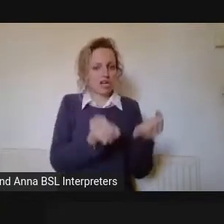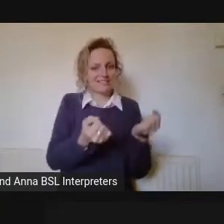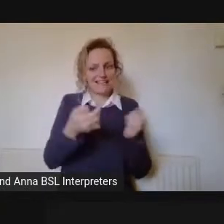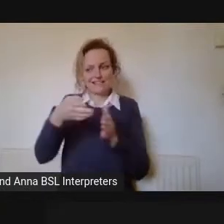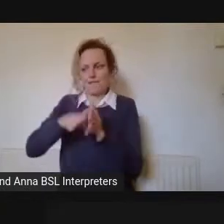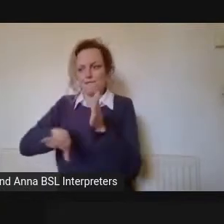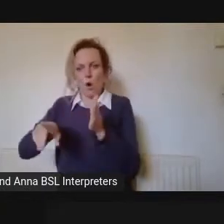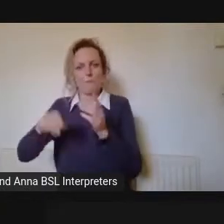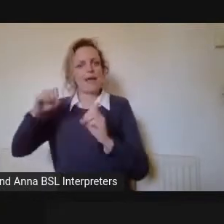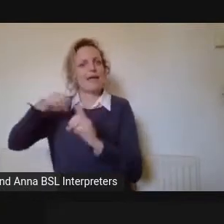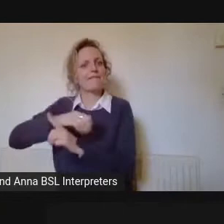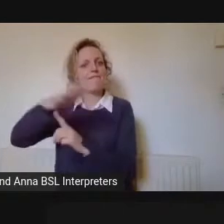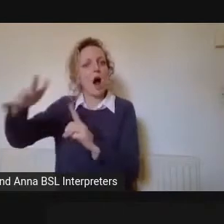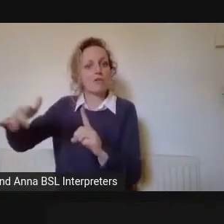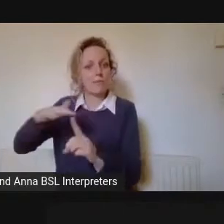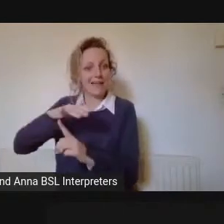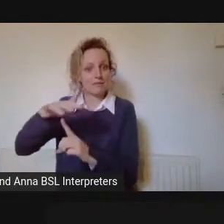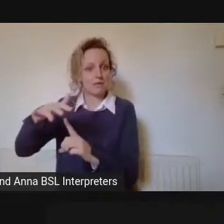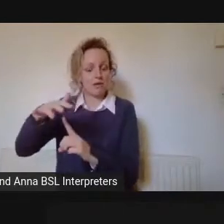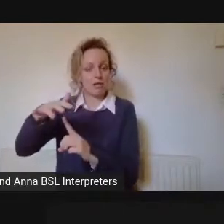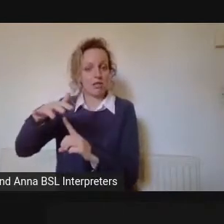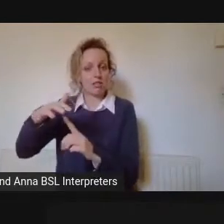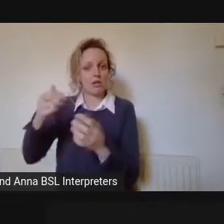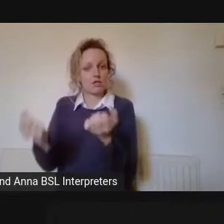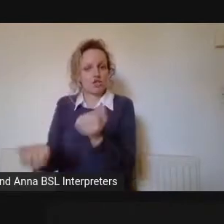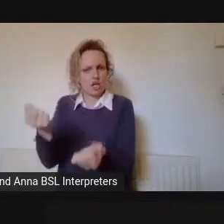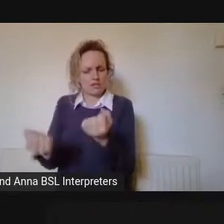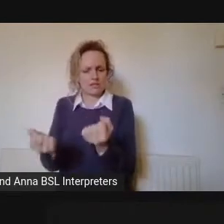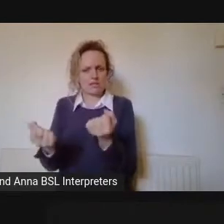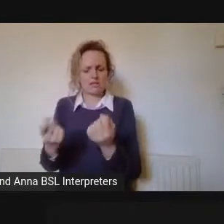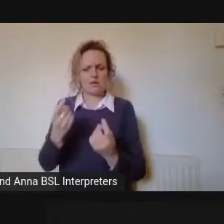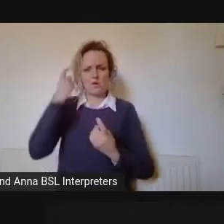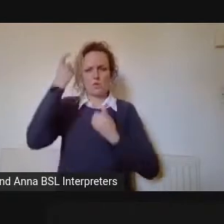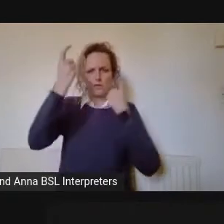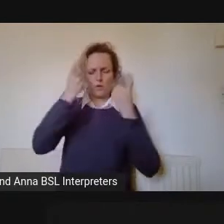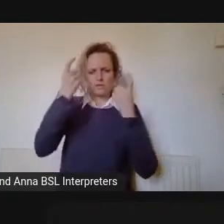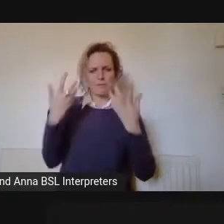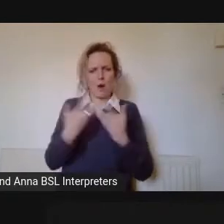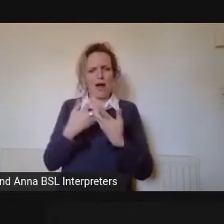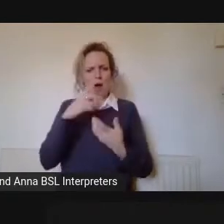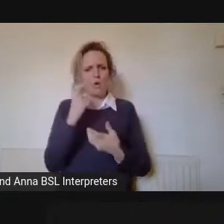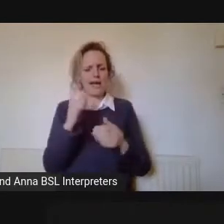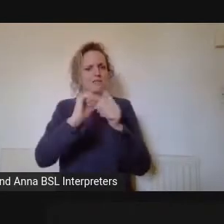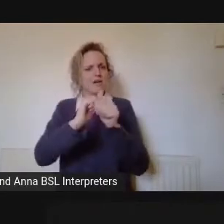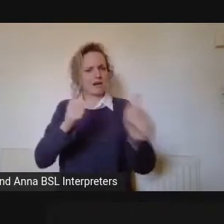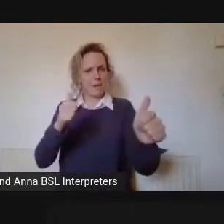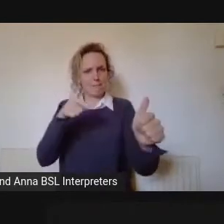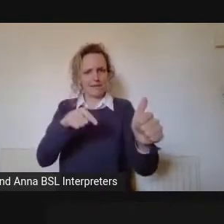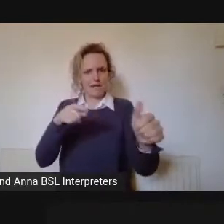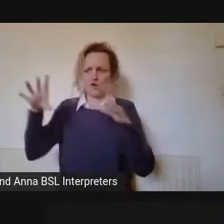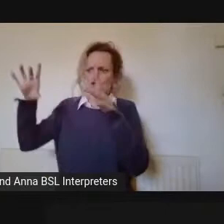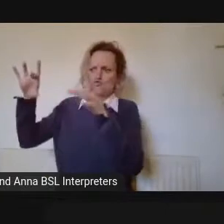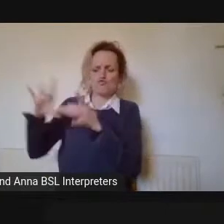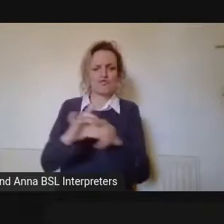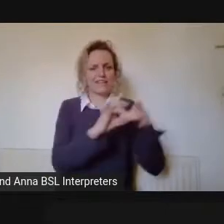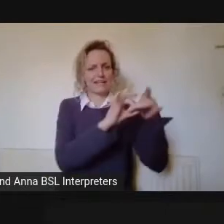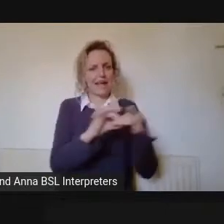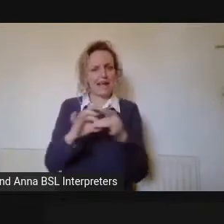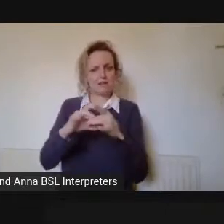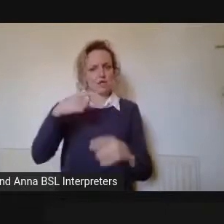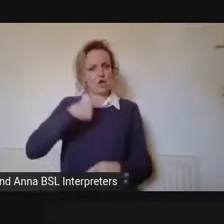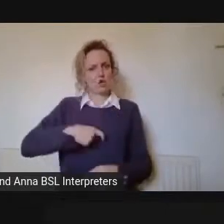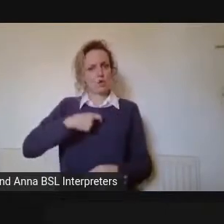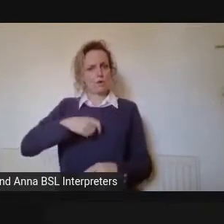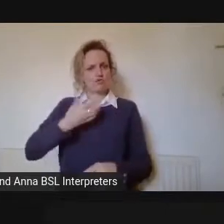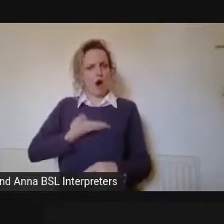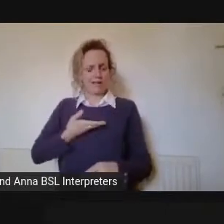to look at companies and how we could reconnect them with the future of the planet, and it started by looking at